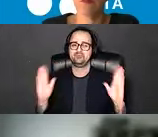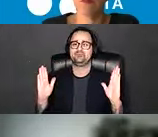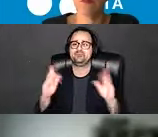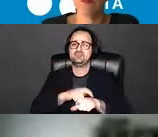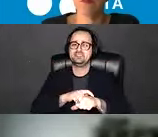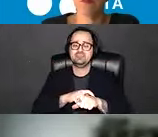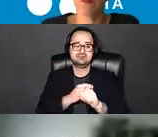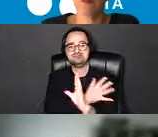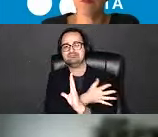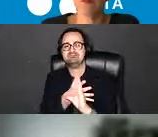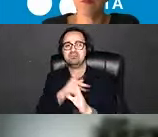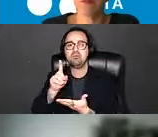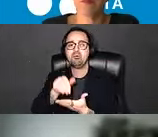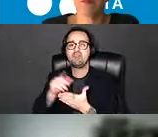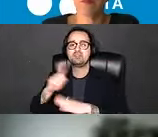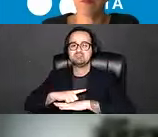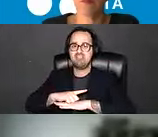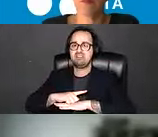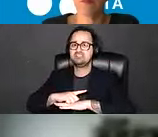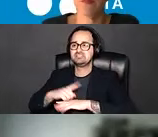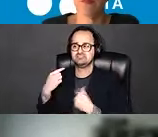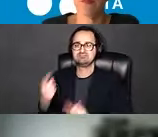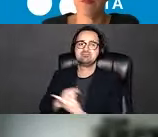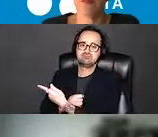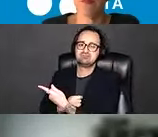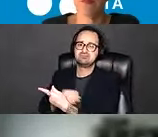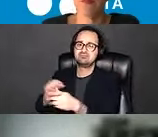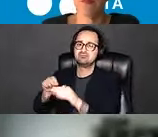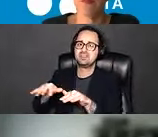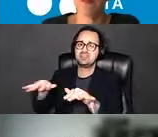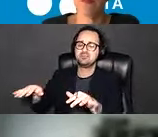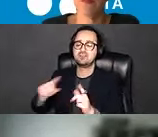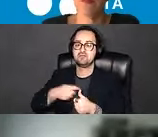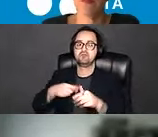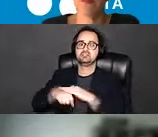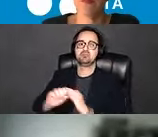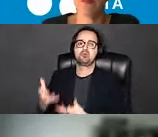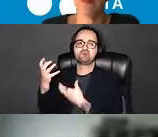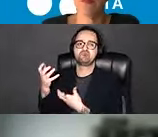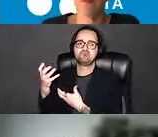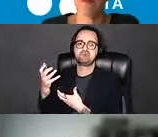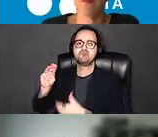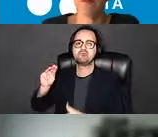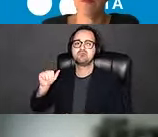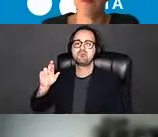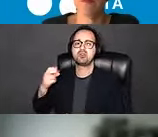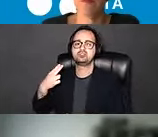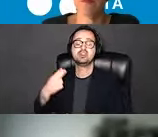at 1,000 days for those children that were very first born in March. So the rescue plan money